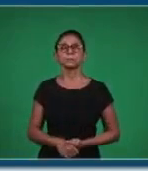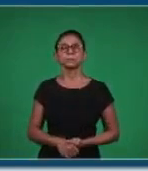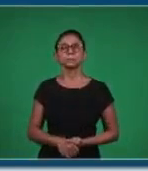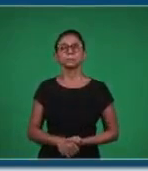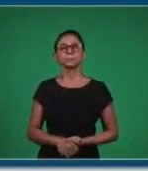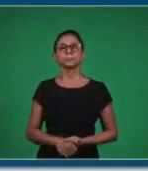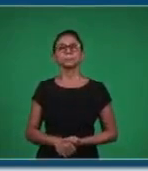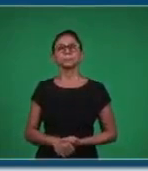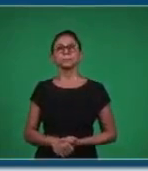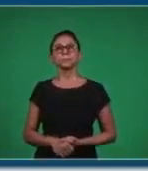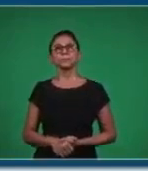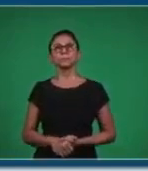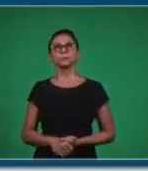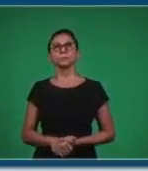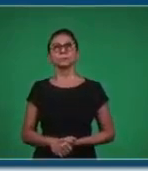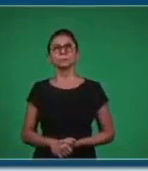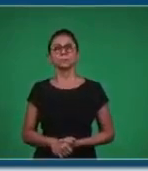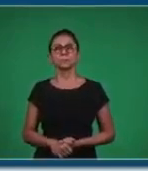Philippians 2:7.